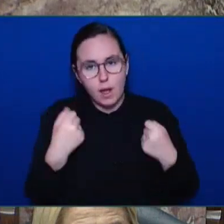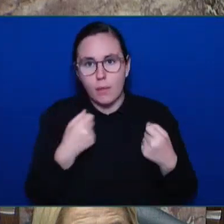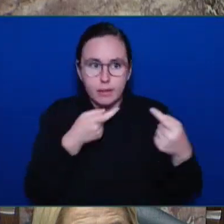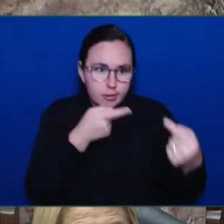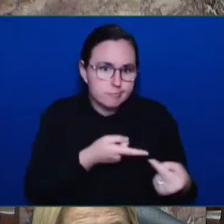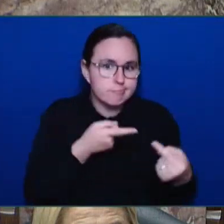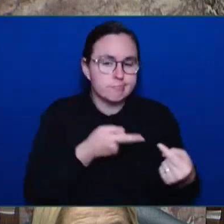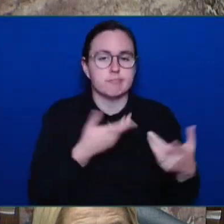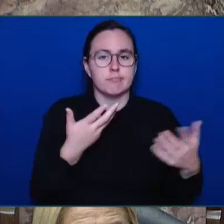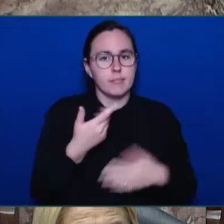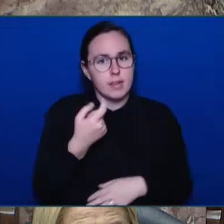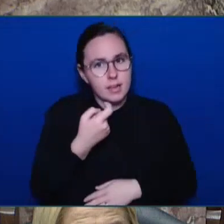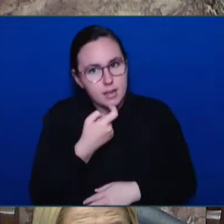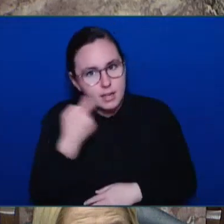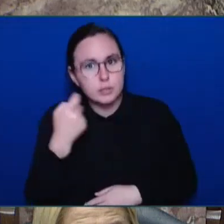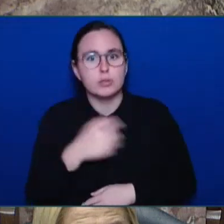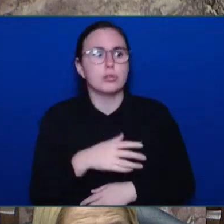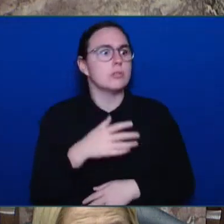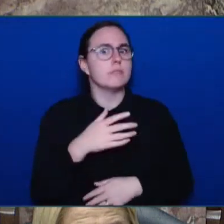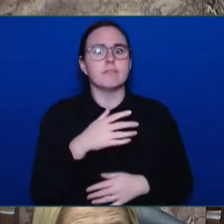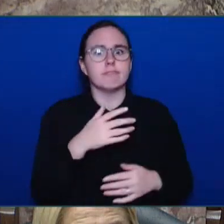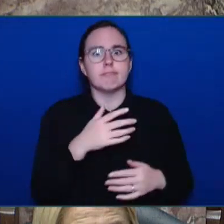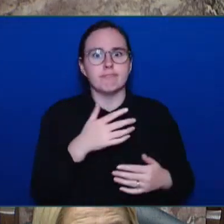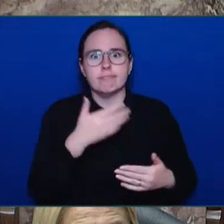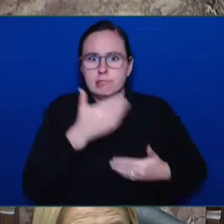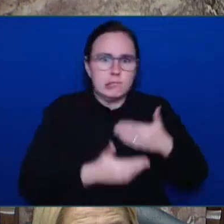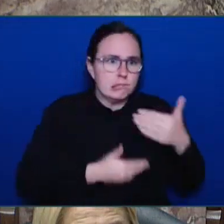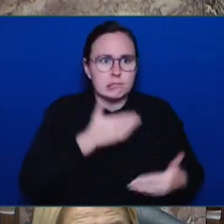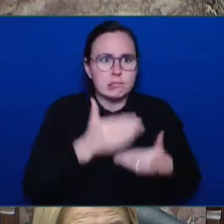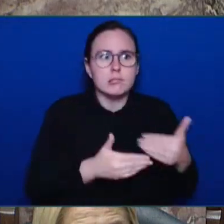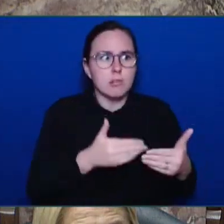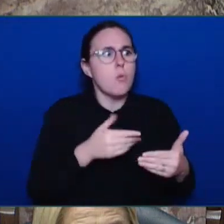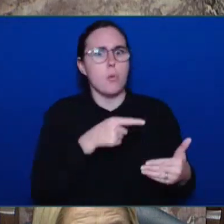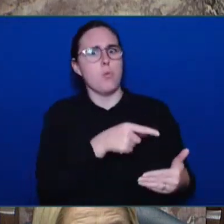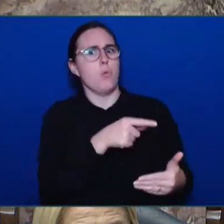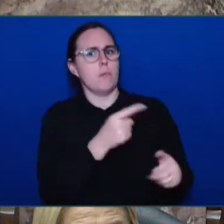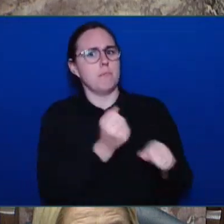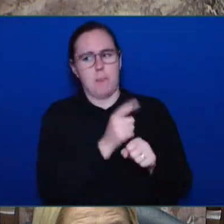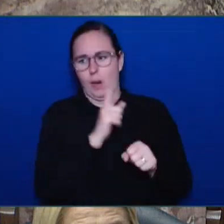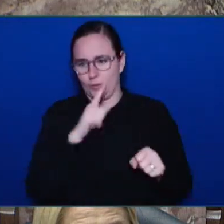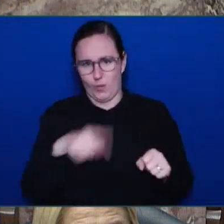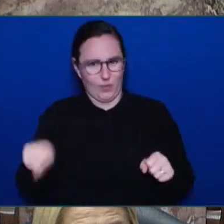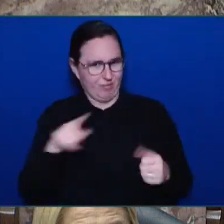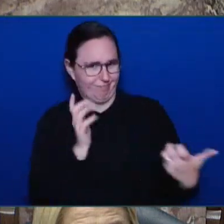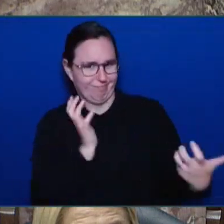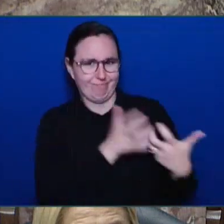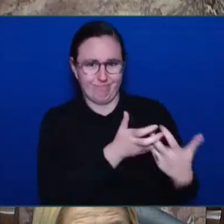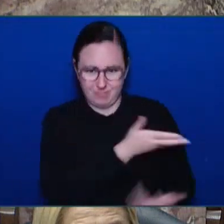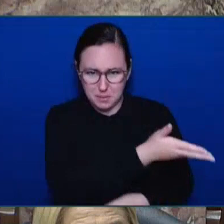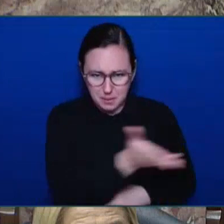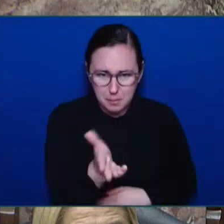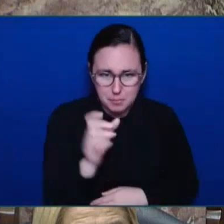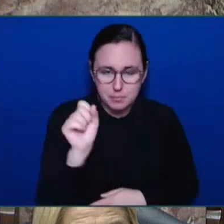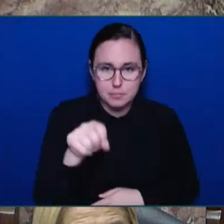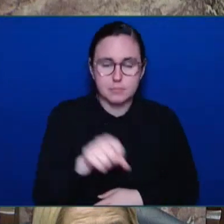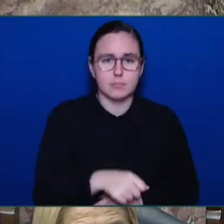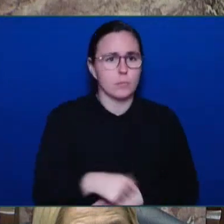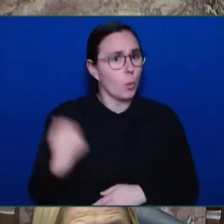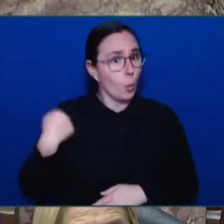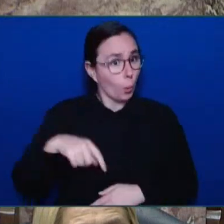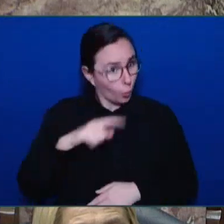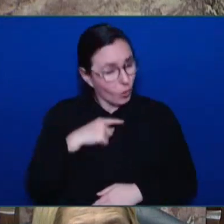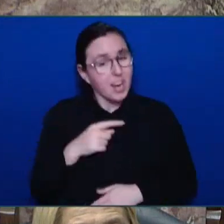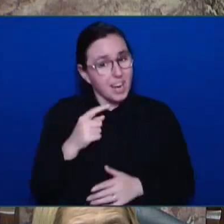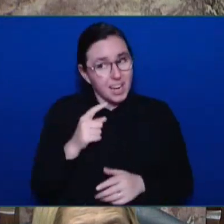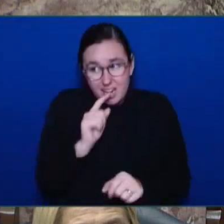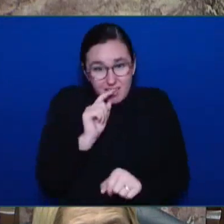our healthcare system. And we are doing the work to make improvements across the system. We have brought in the rights advisor. We are working